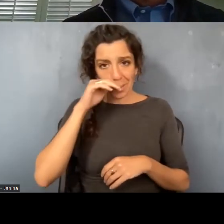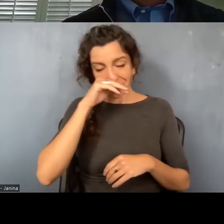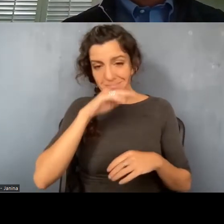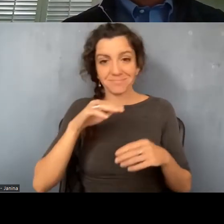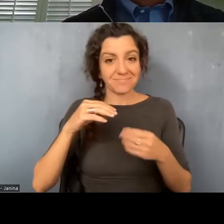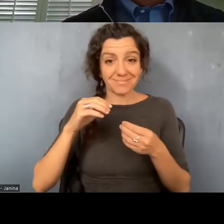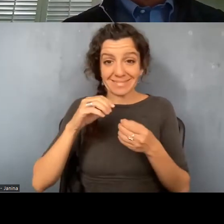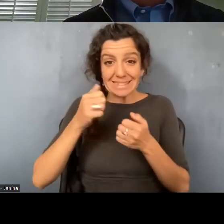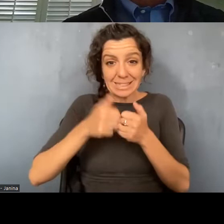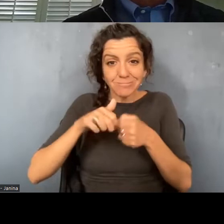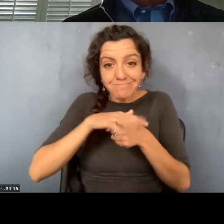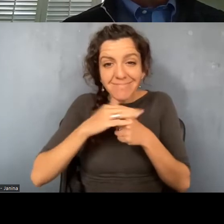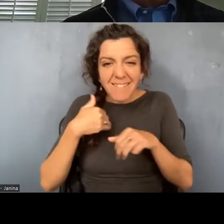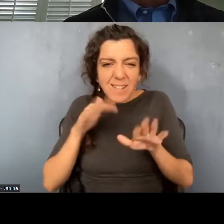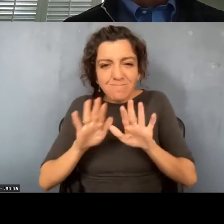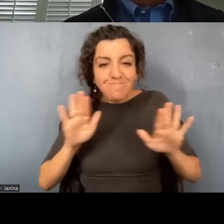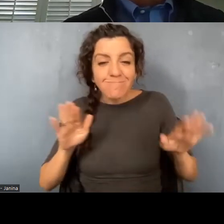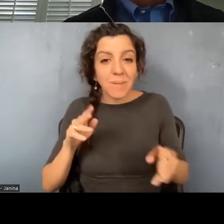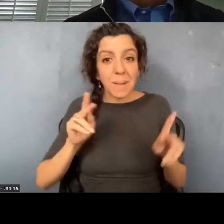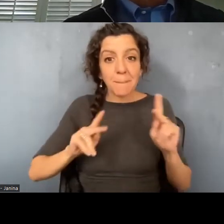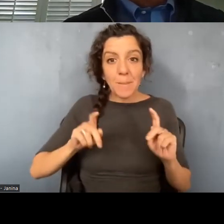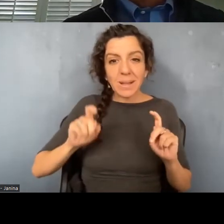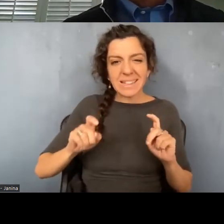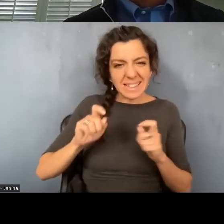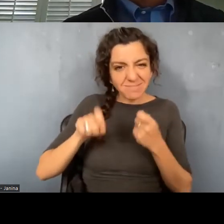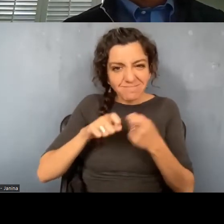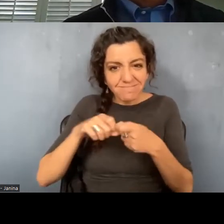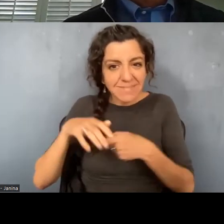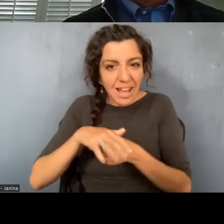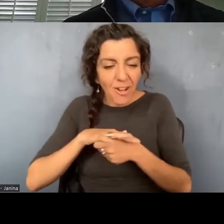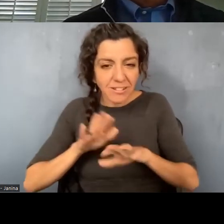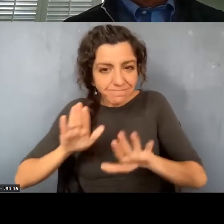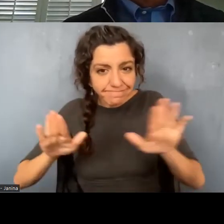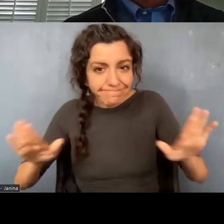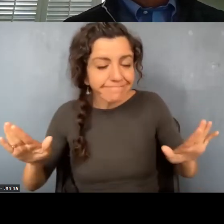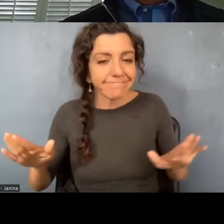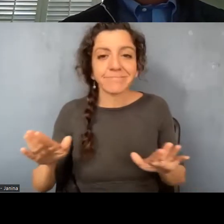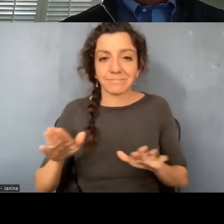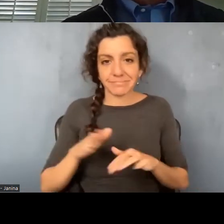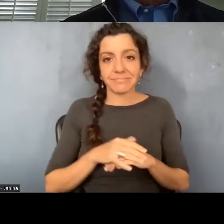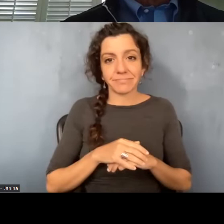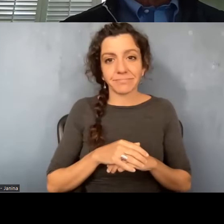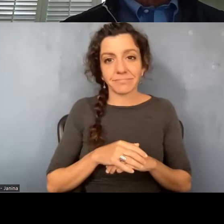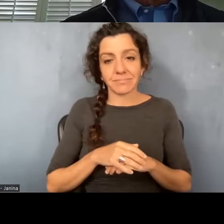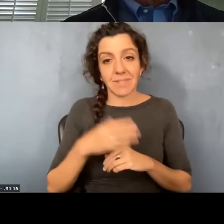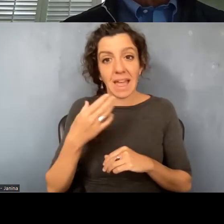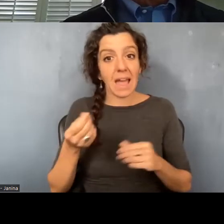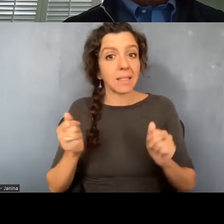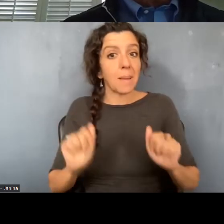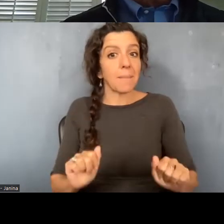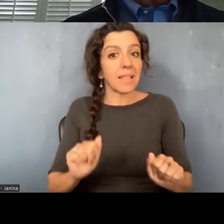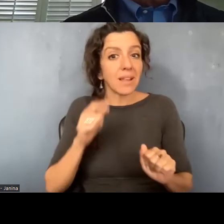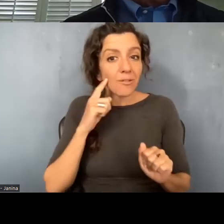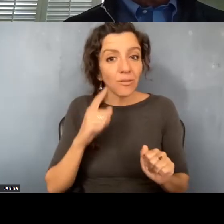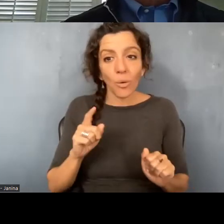by context. The needs of the folks in the area vary, and the capacity of the